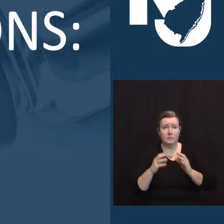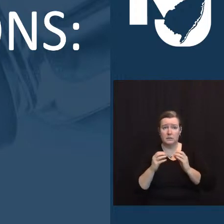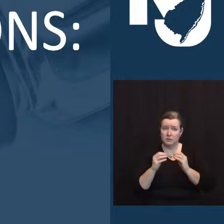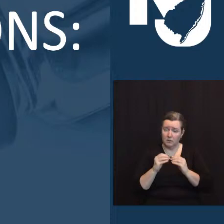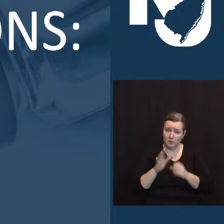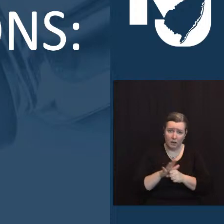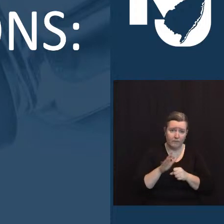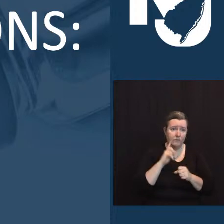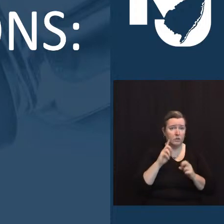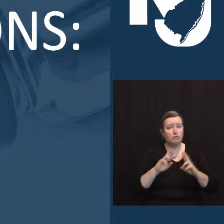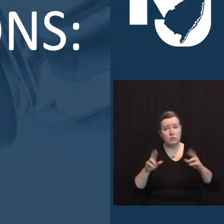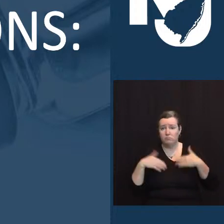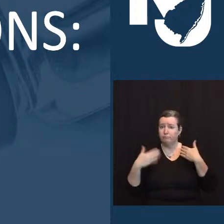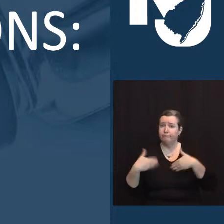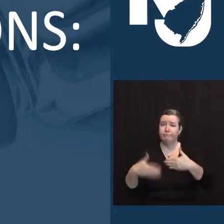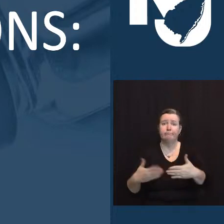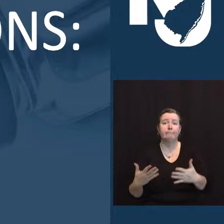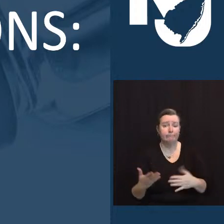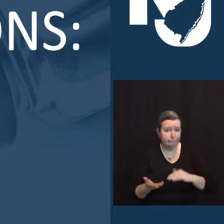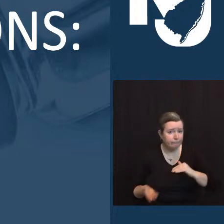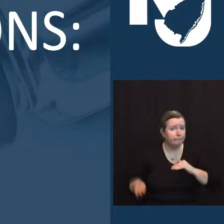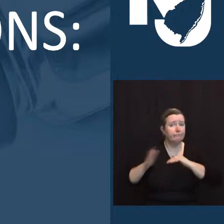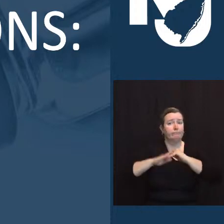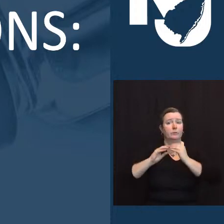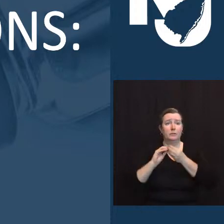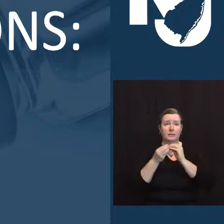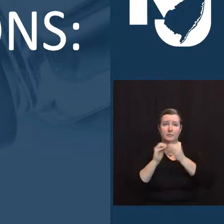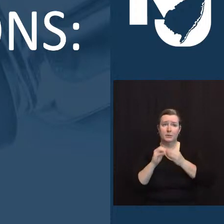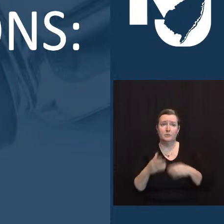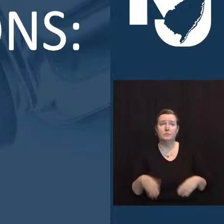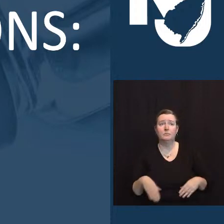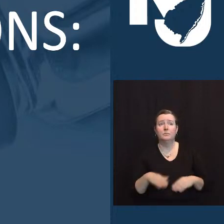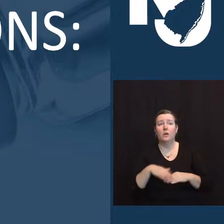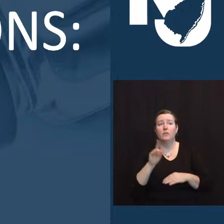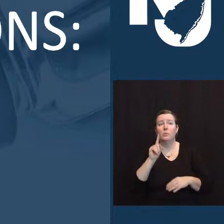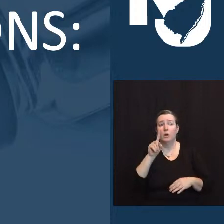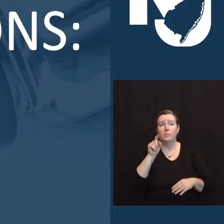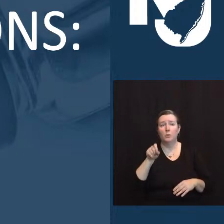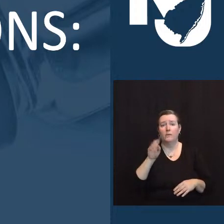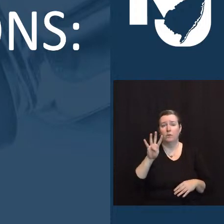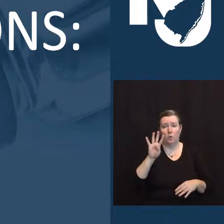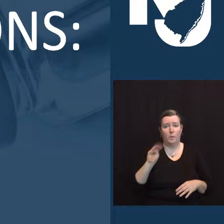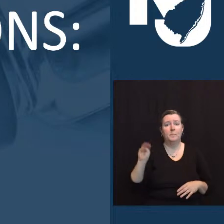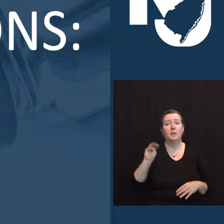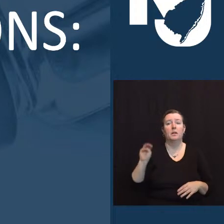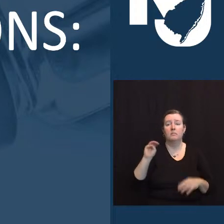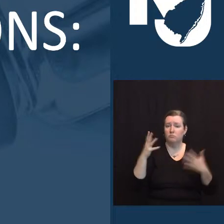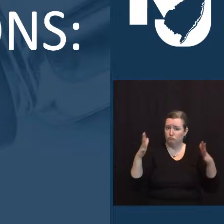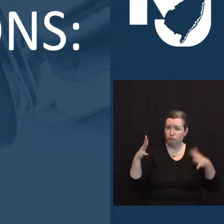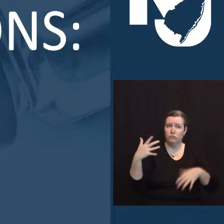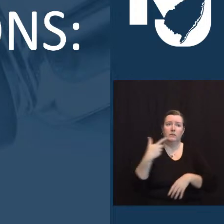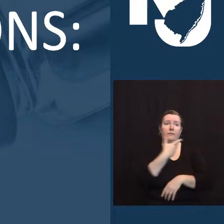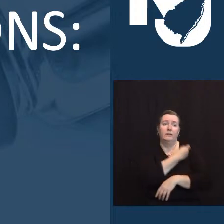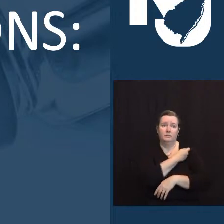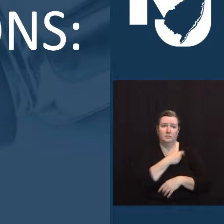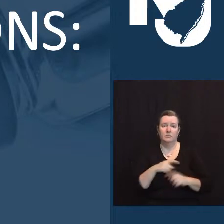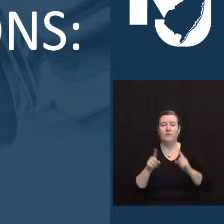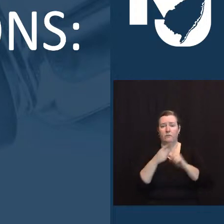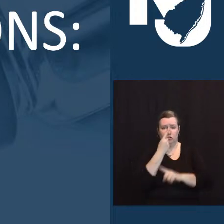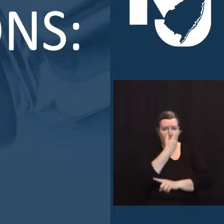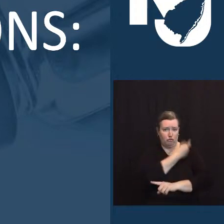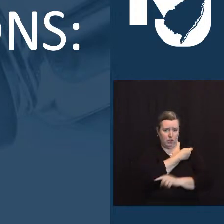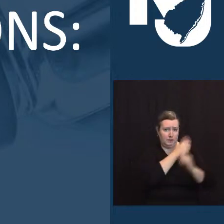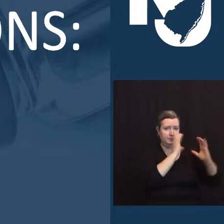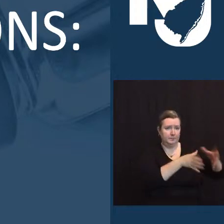gear. More than 1.4 million of you have already gotten your first dose, and about